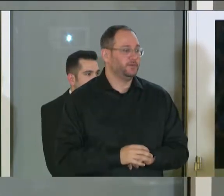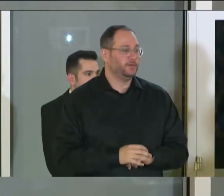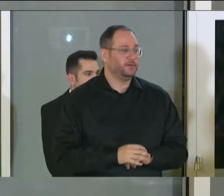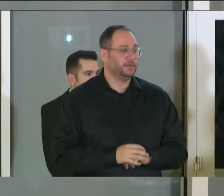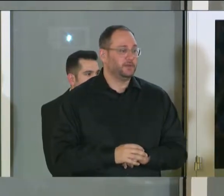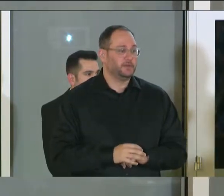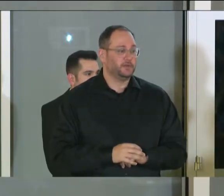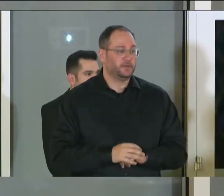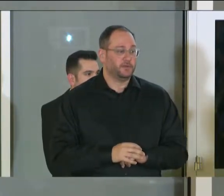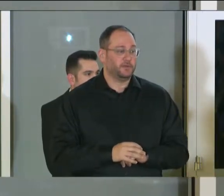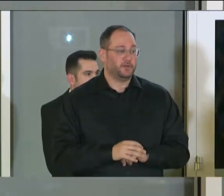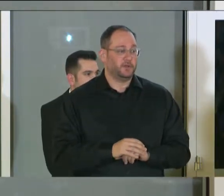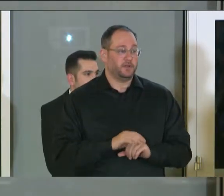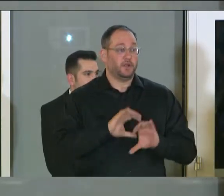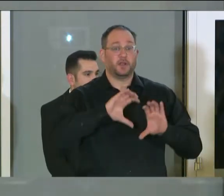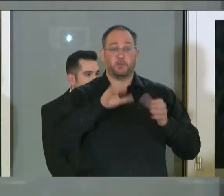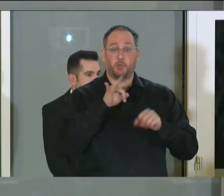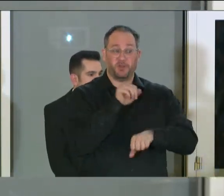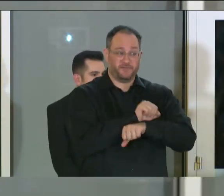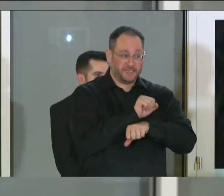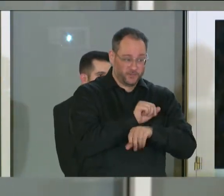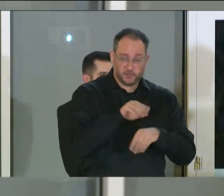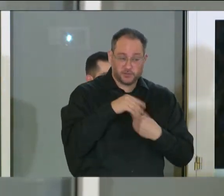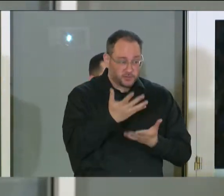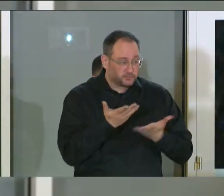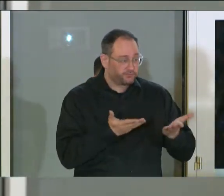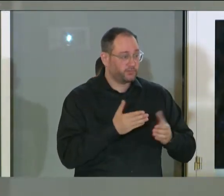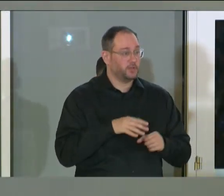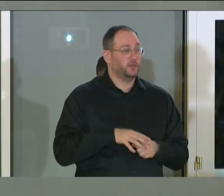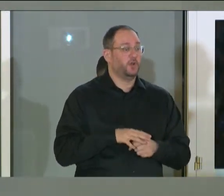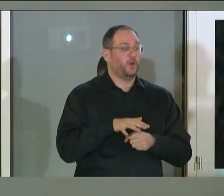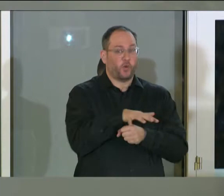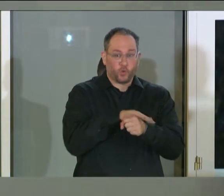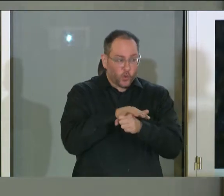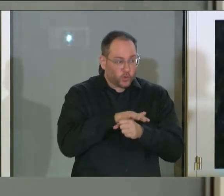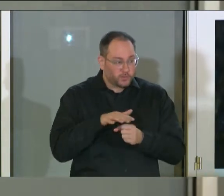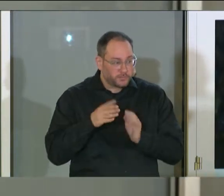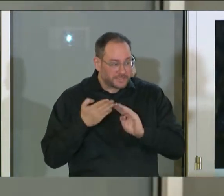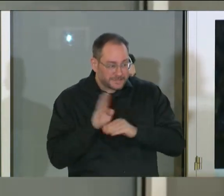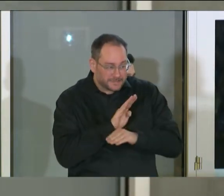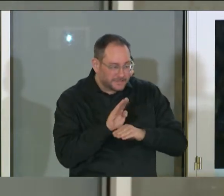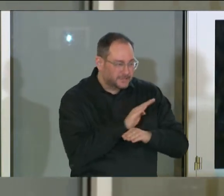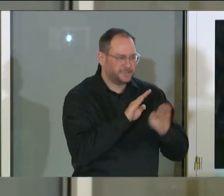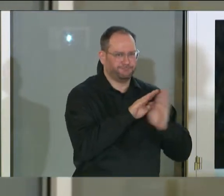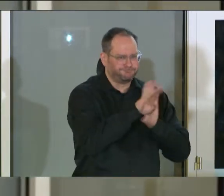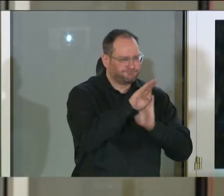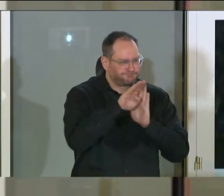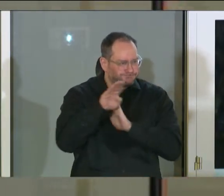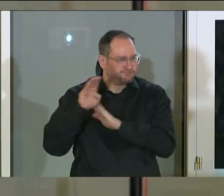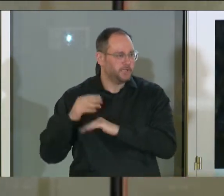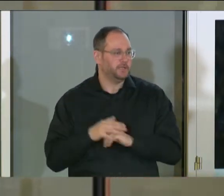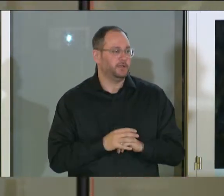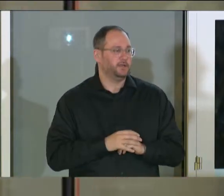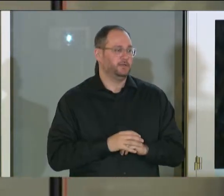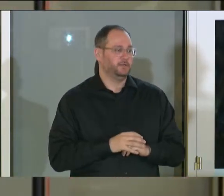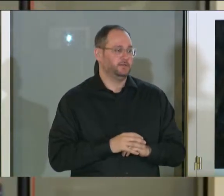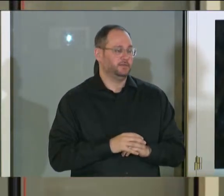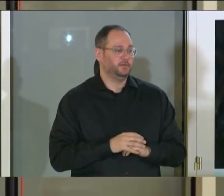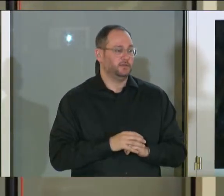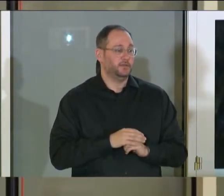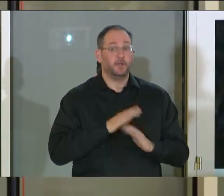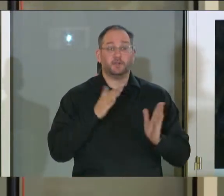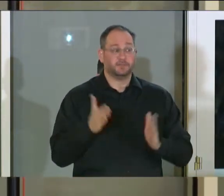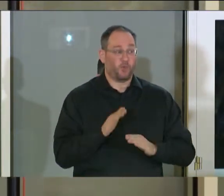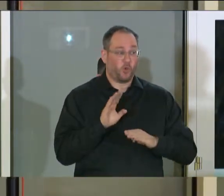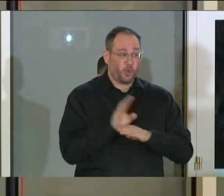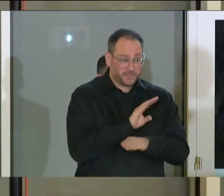Department of Small and Local Business Development, because we know that small businesses employ local DC residents. So we have